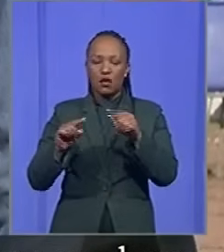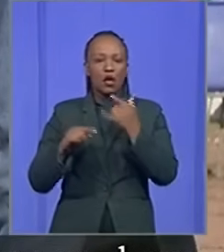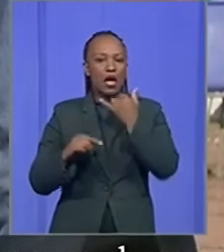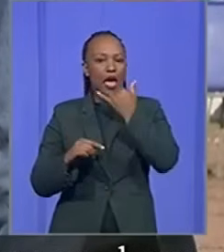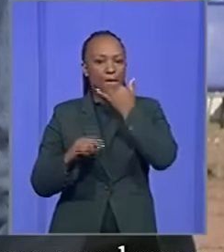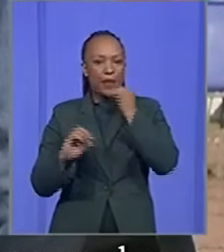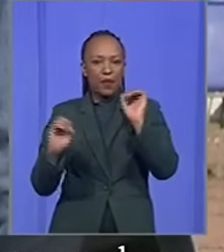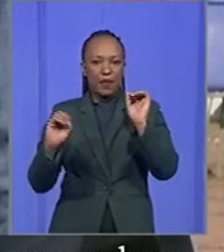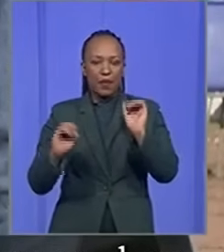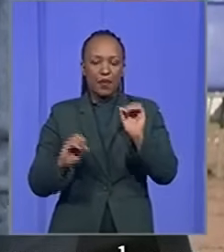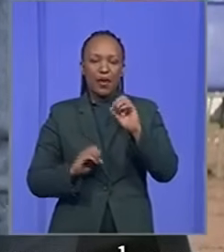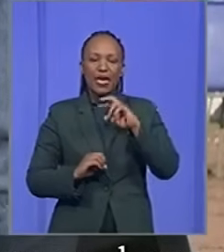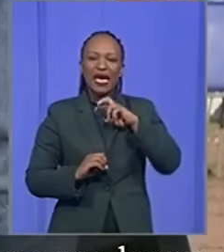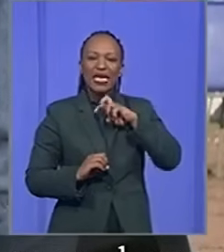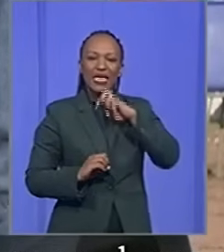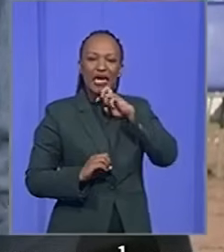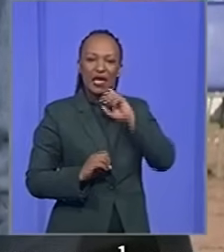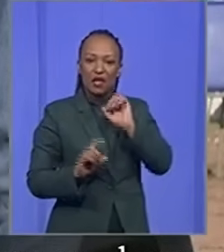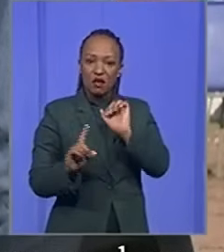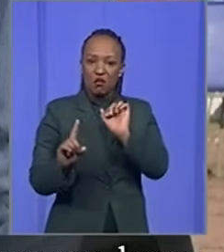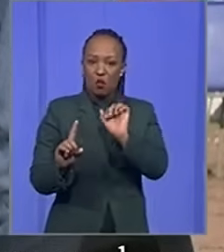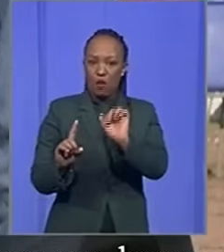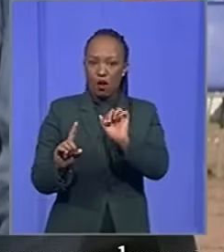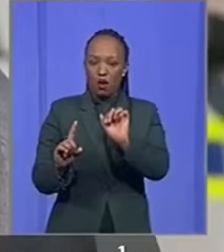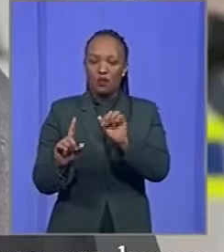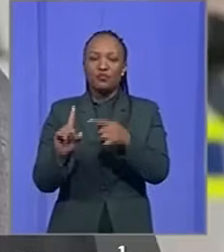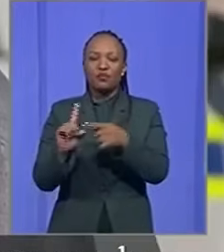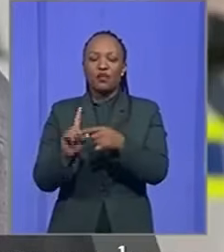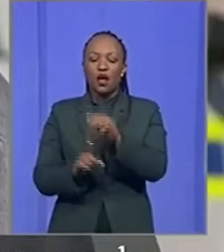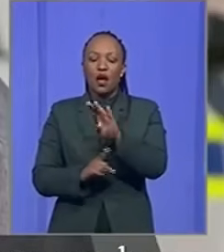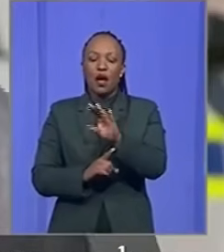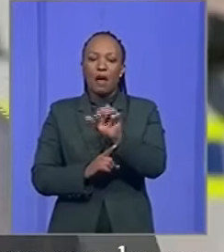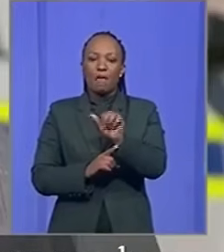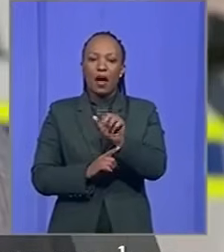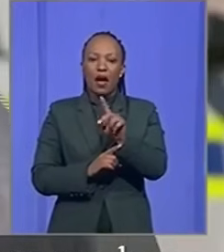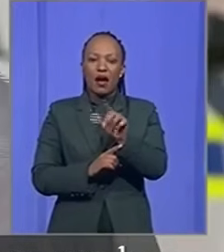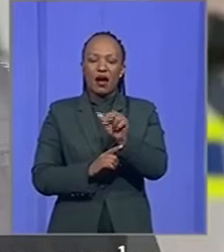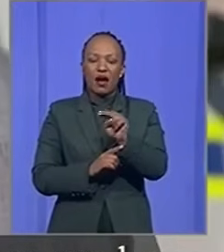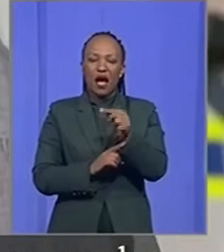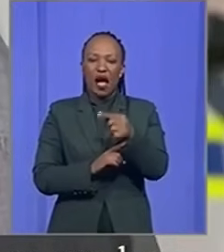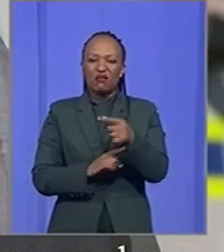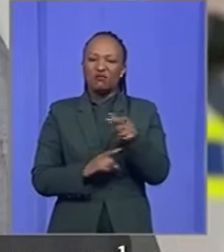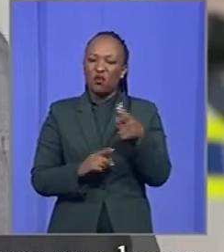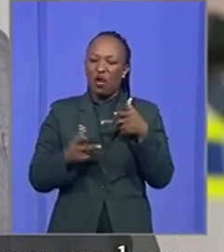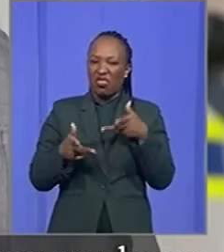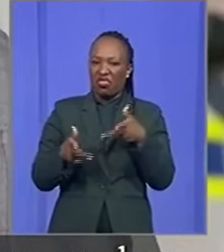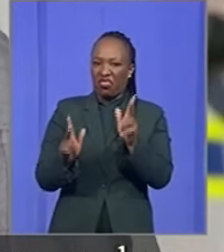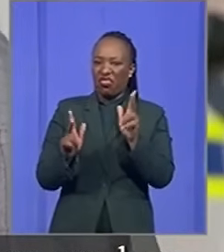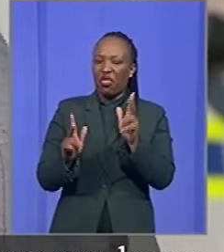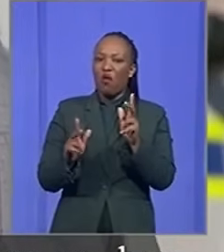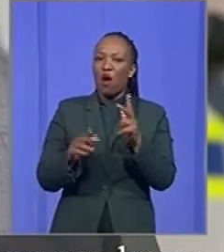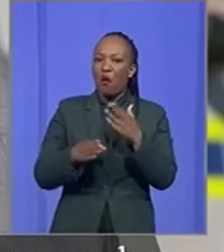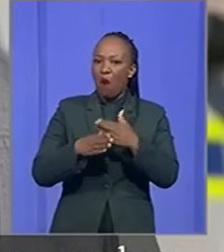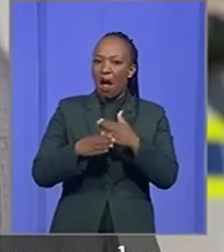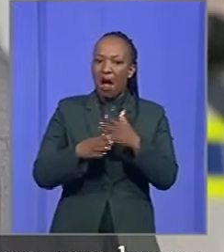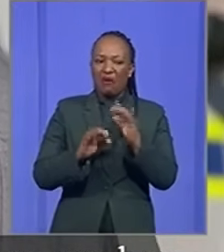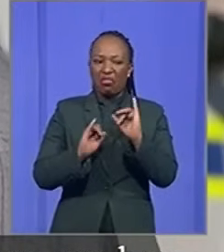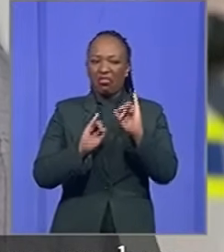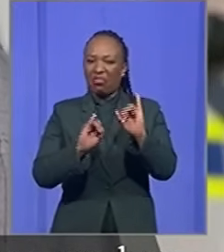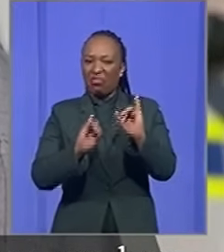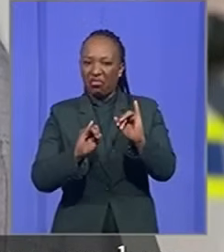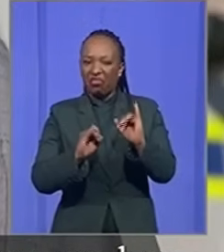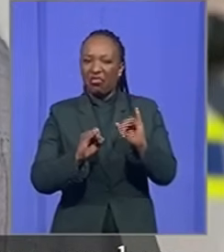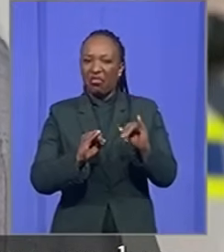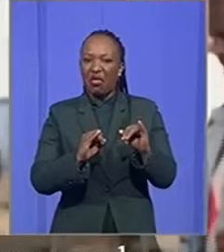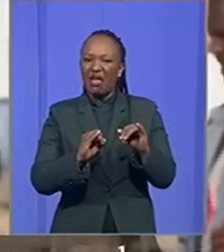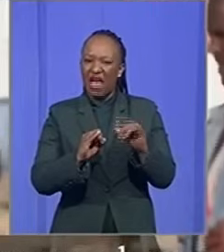bona Bakang Desmond Phetlu a lebetse ka bona. Morena o qoswa ka tsamaiso e maphempe le ho hloka tshebedisano le baahi ba